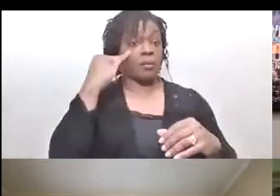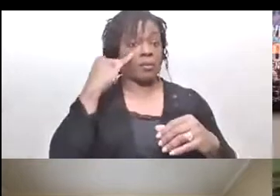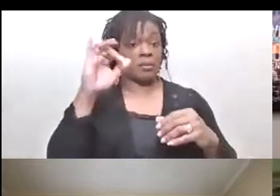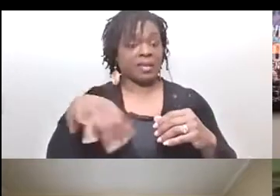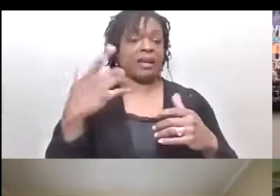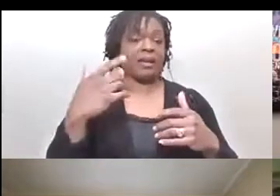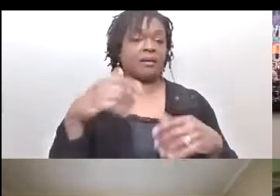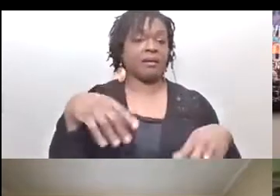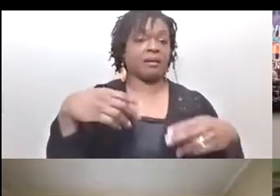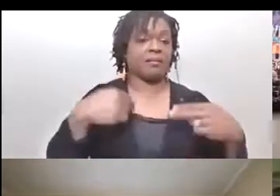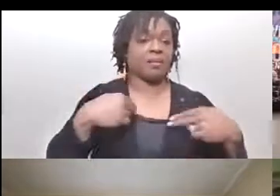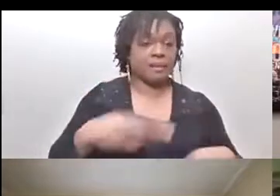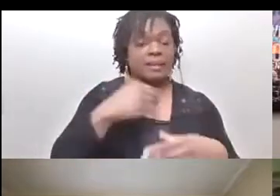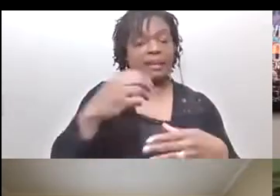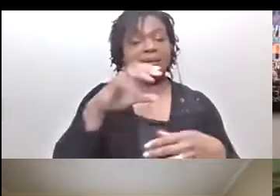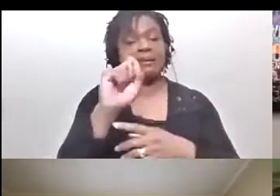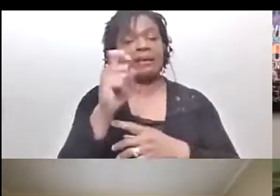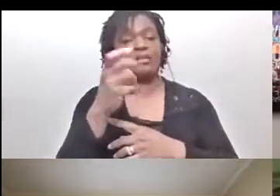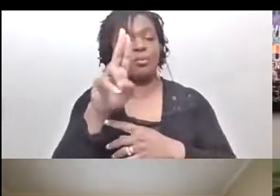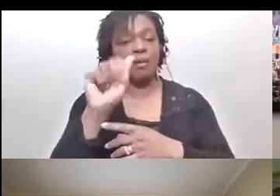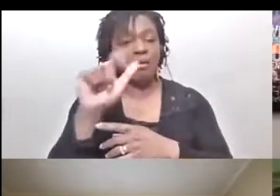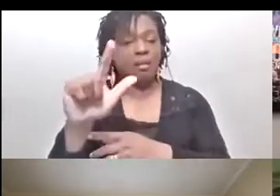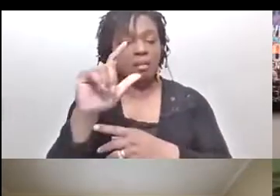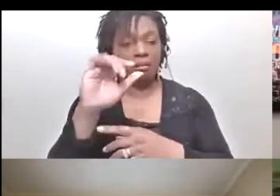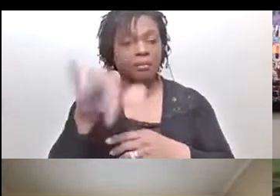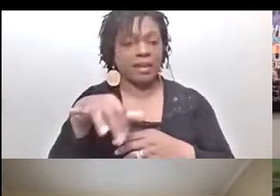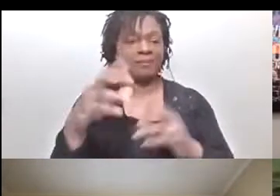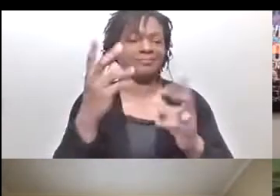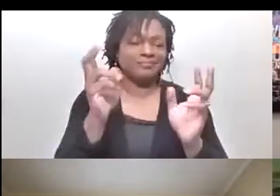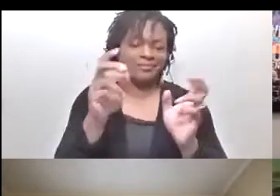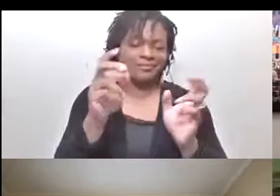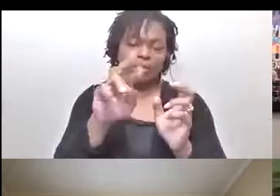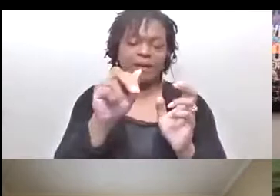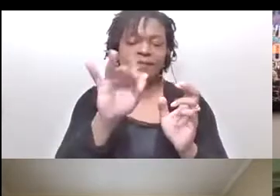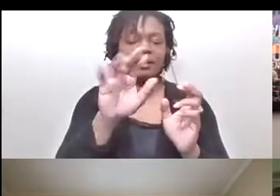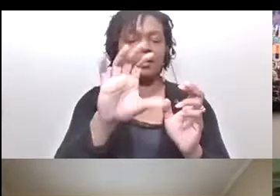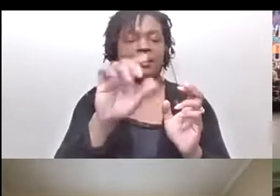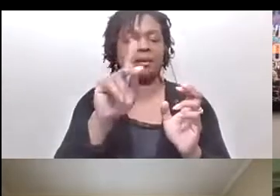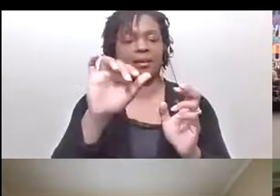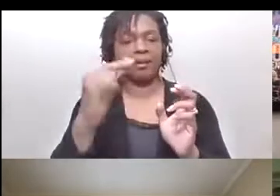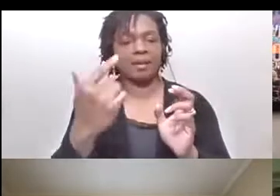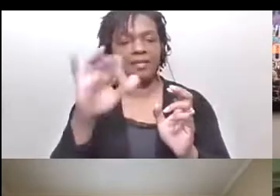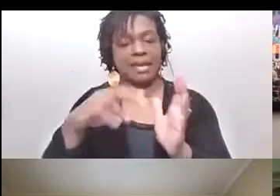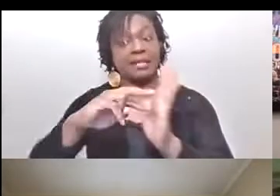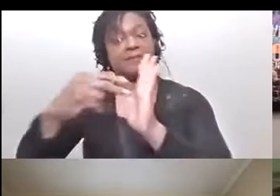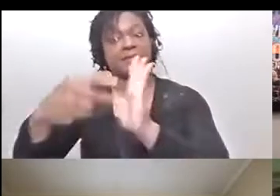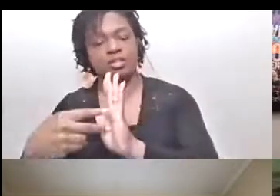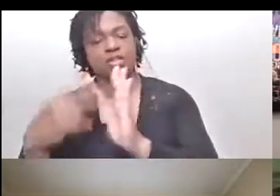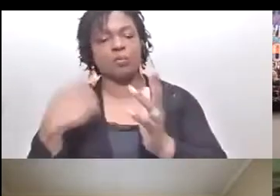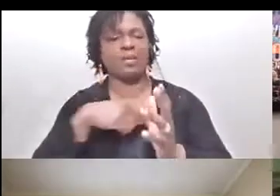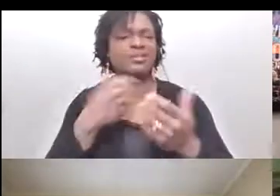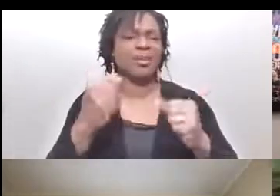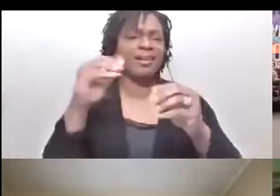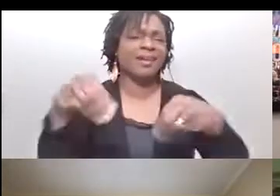disabilities, and additionally to increase the criminal penalty for persons who commit human trafficking when the trafficking involves a person with